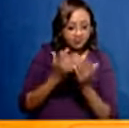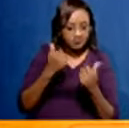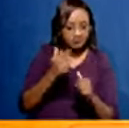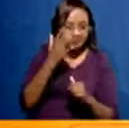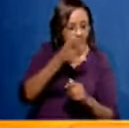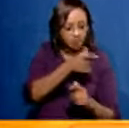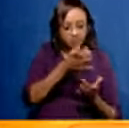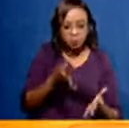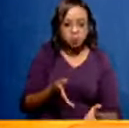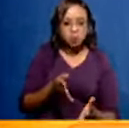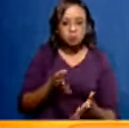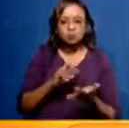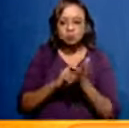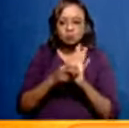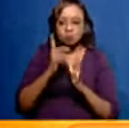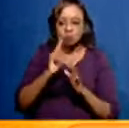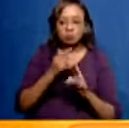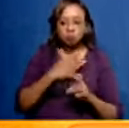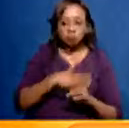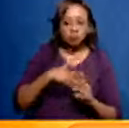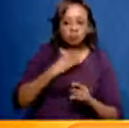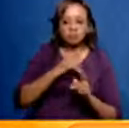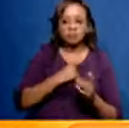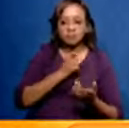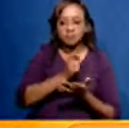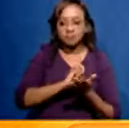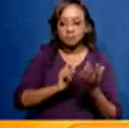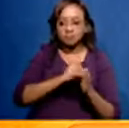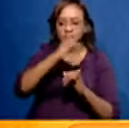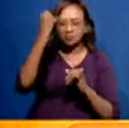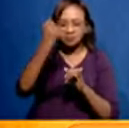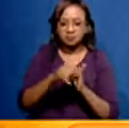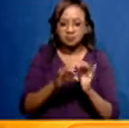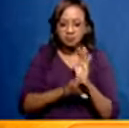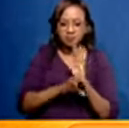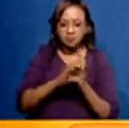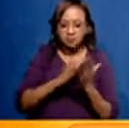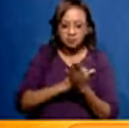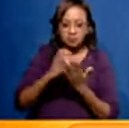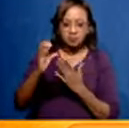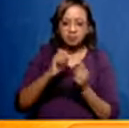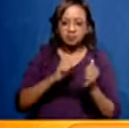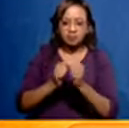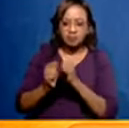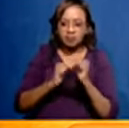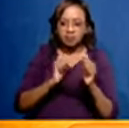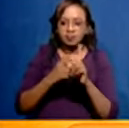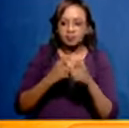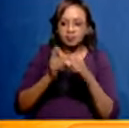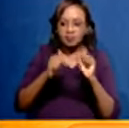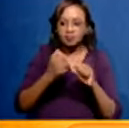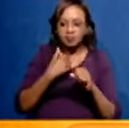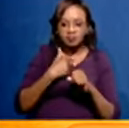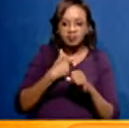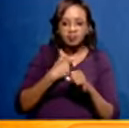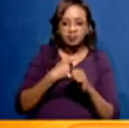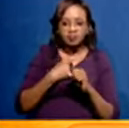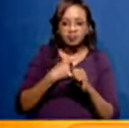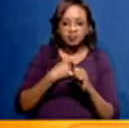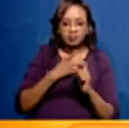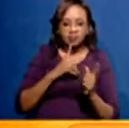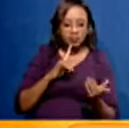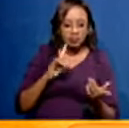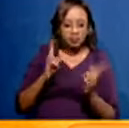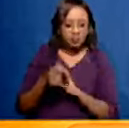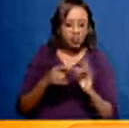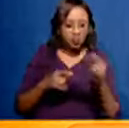still here. Mm. So let's write that last chapter together, that there will be a plot twist between your dissolution to a real